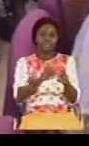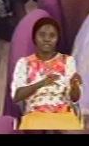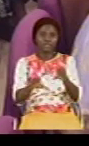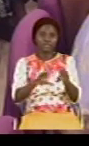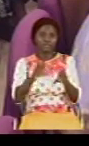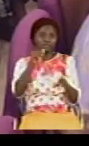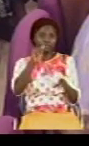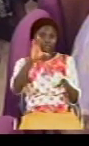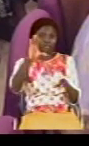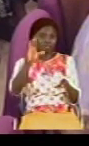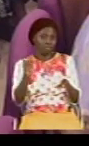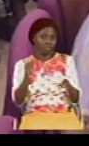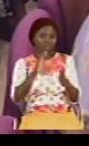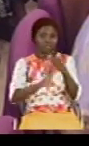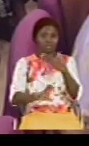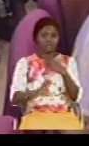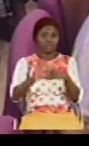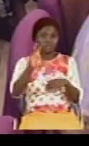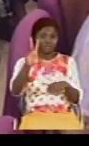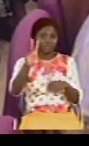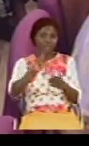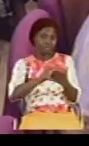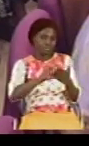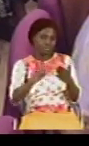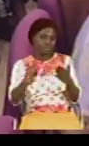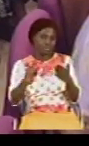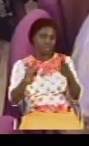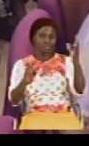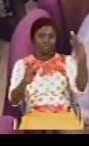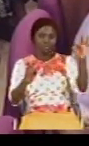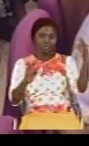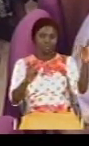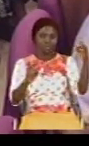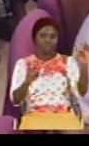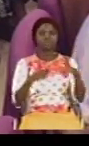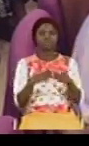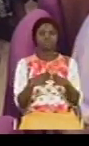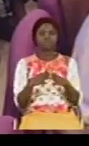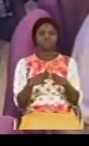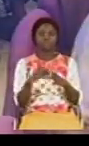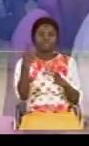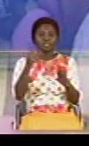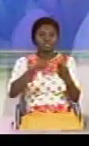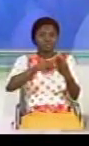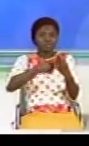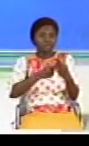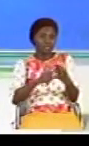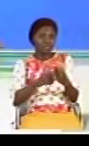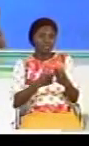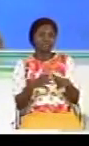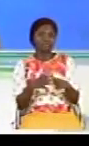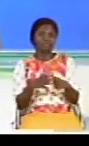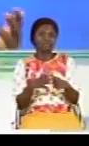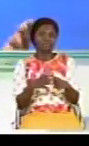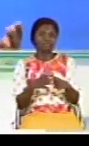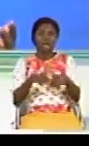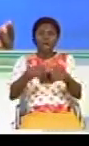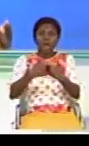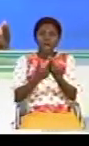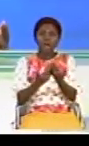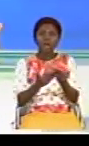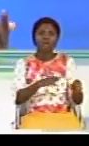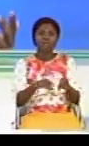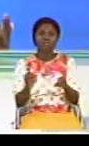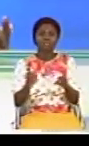3, verse 19. The beginning. How does refreshing begin? How does a new